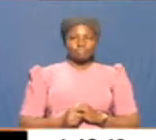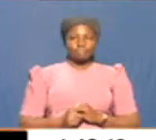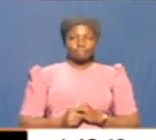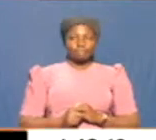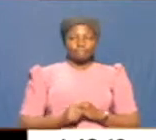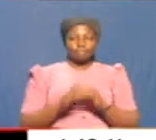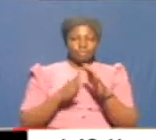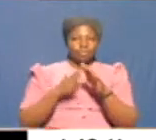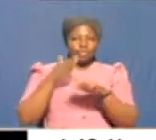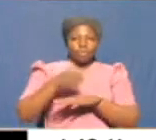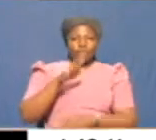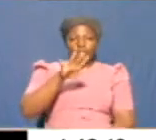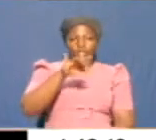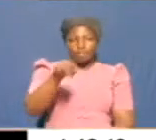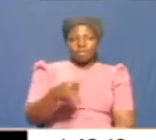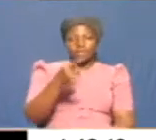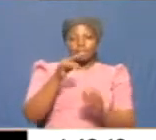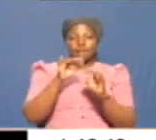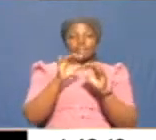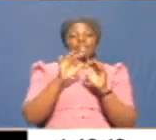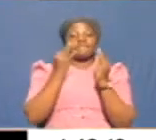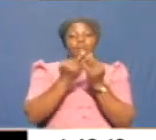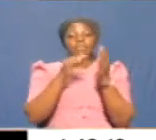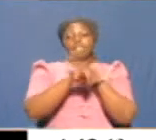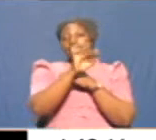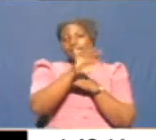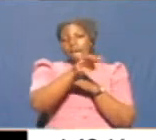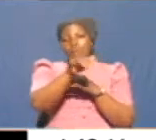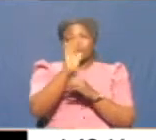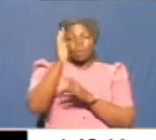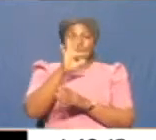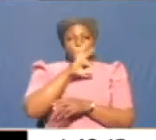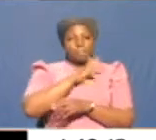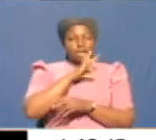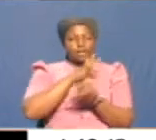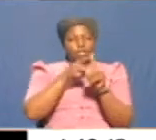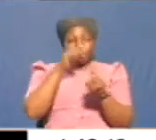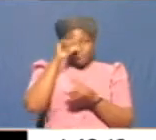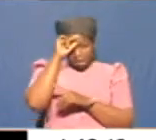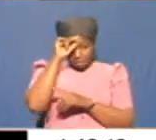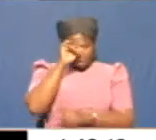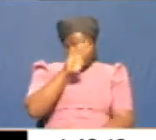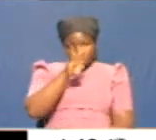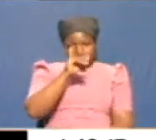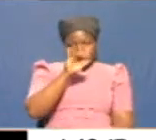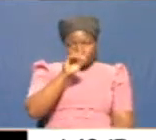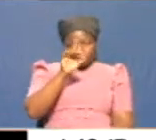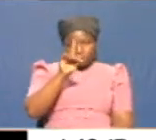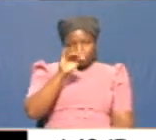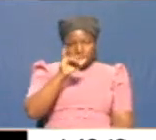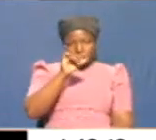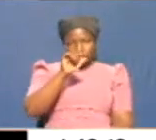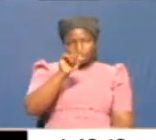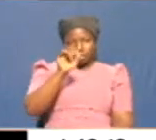Over 5,000 households in three counties are said to benefit from government biodigesters under the World Bank funded project to